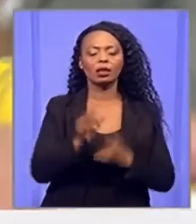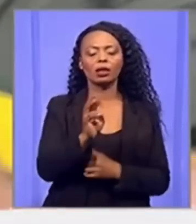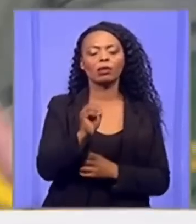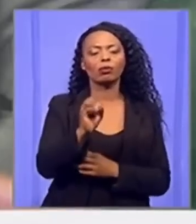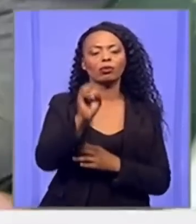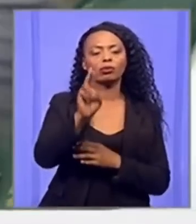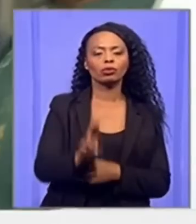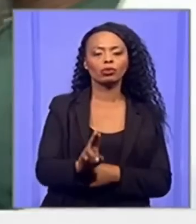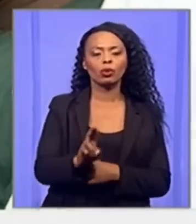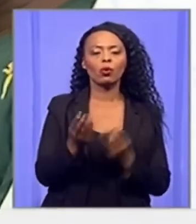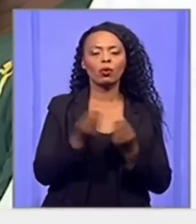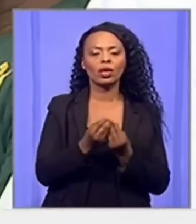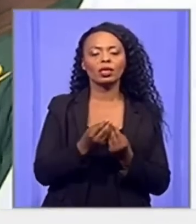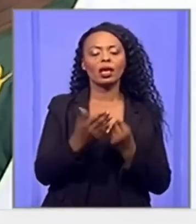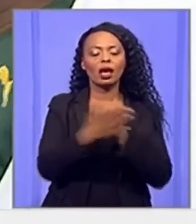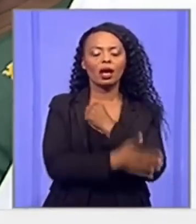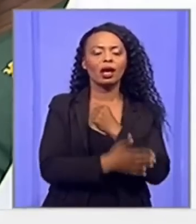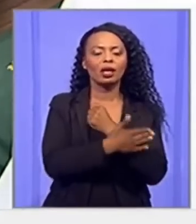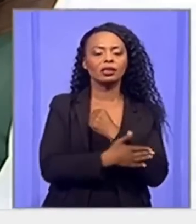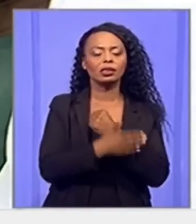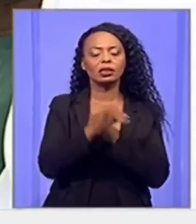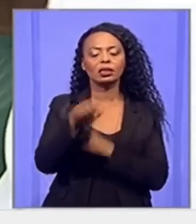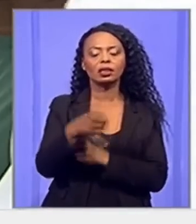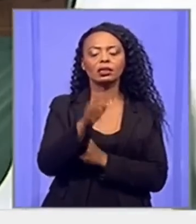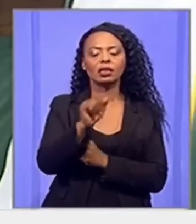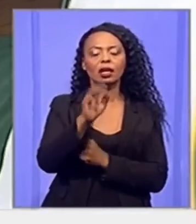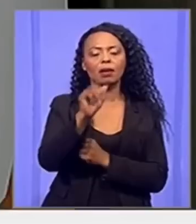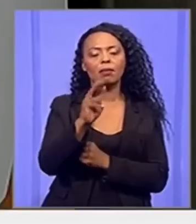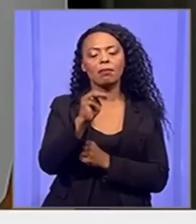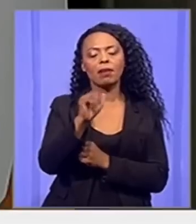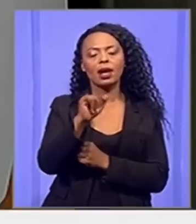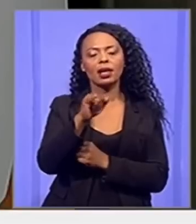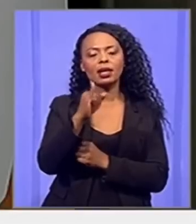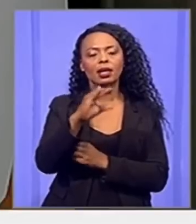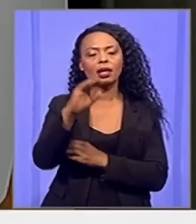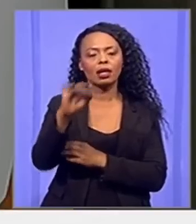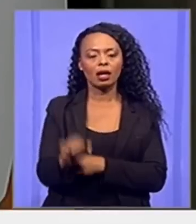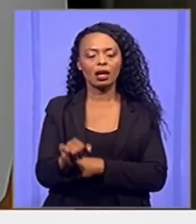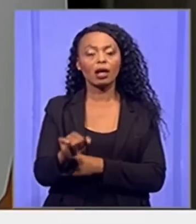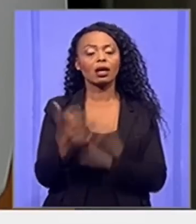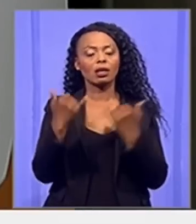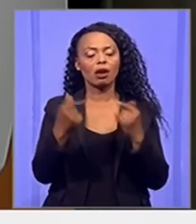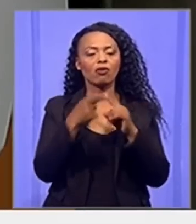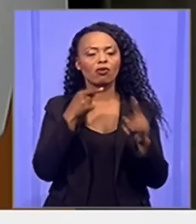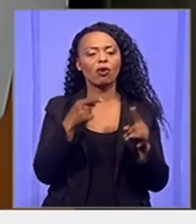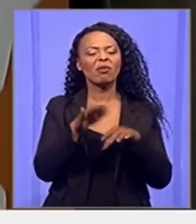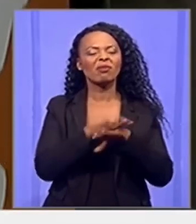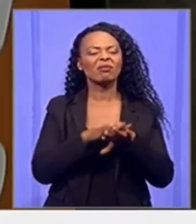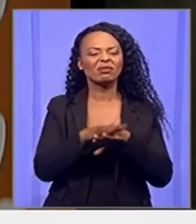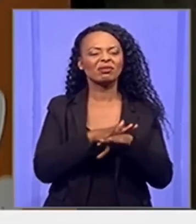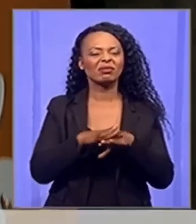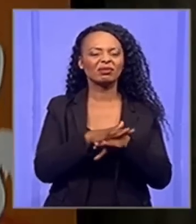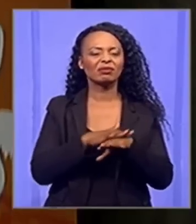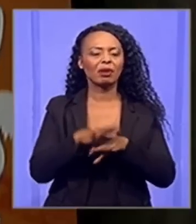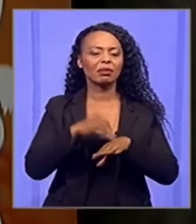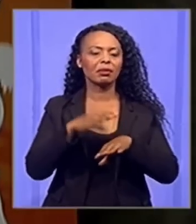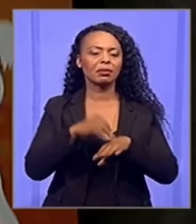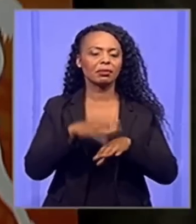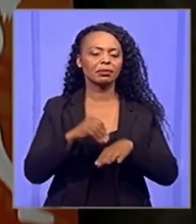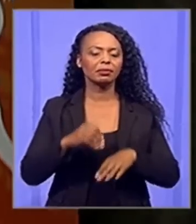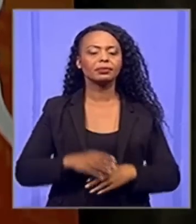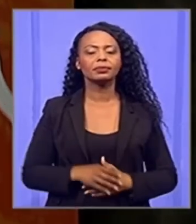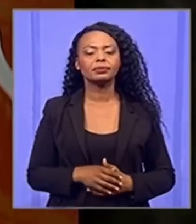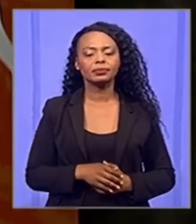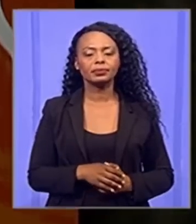le naga ya Jamaica go leka go tšweletša dinaletšana go tloga mengwageng ya fase. Sfiso